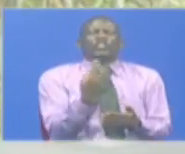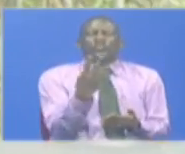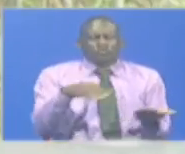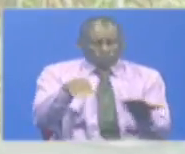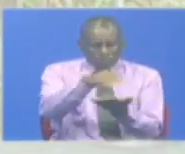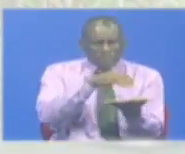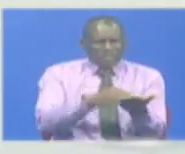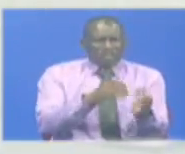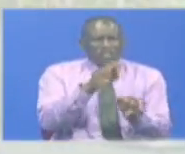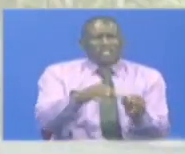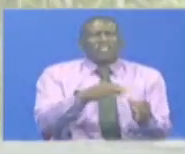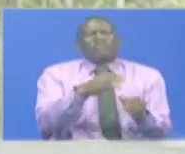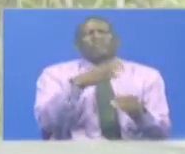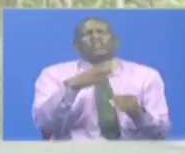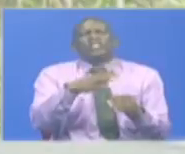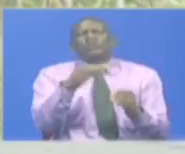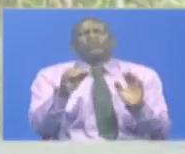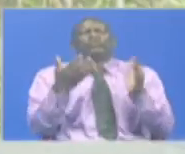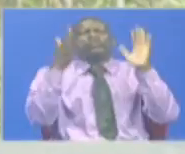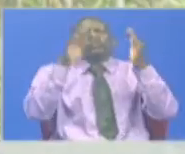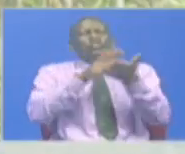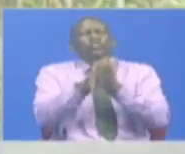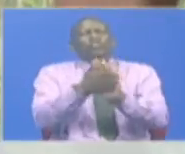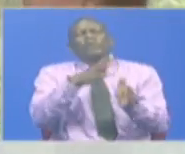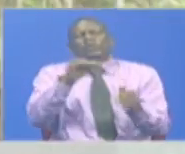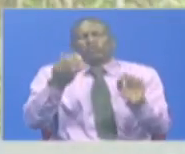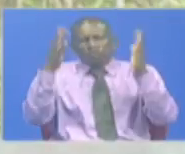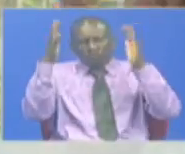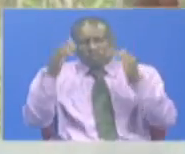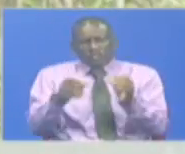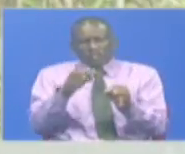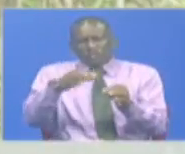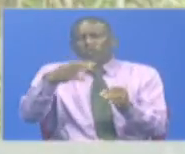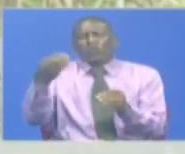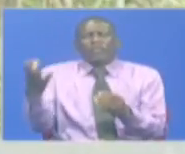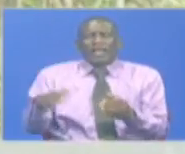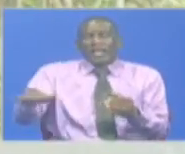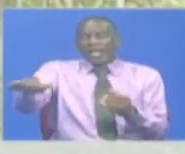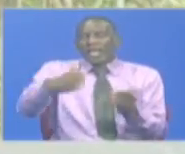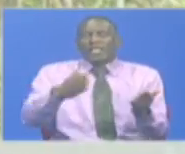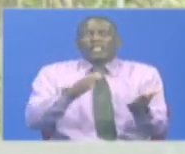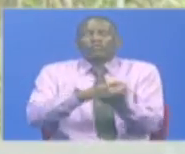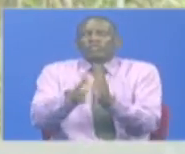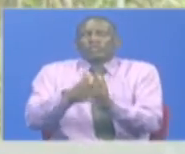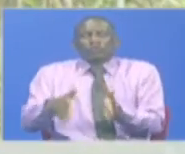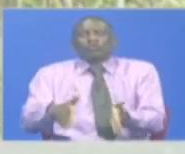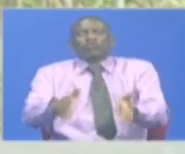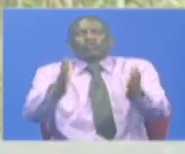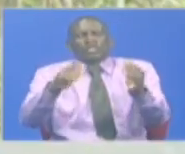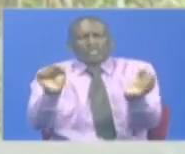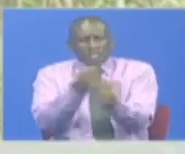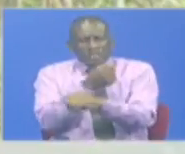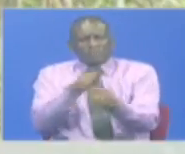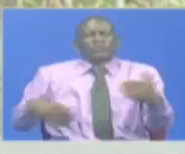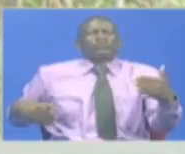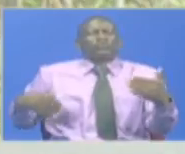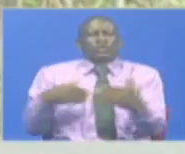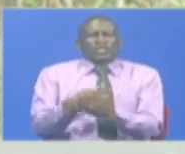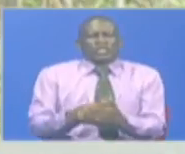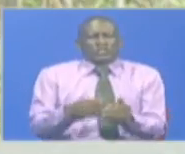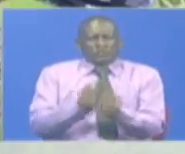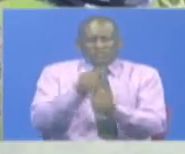if you go to the forest, for example, nobody goes to the forest because, you know, you go even places where there are no roads. You cannot even reach by